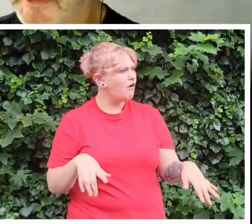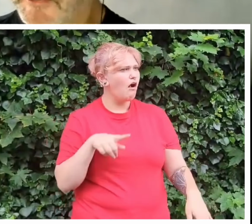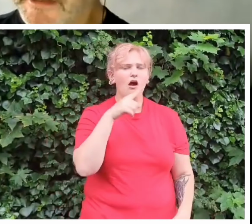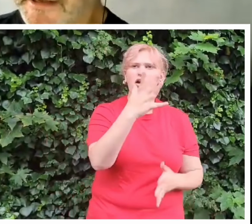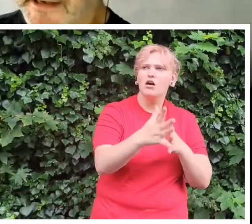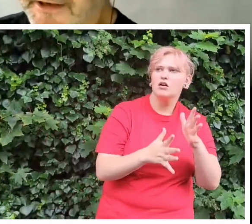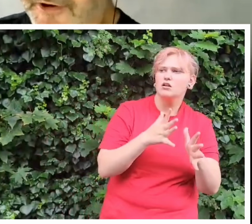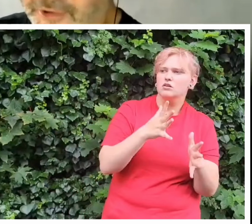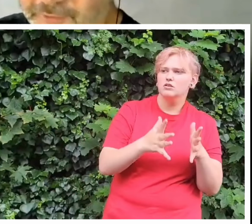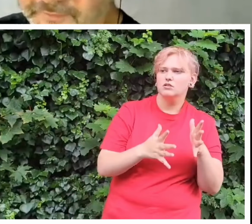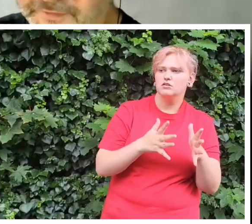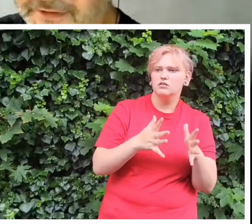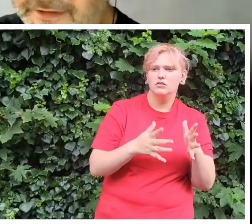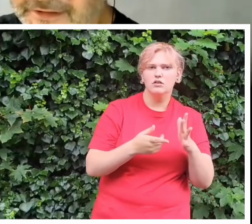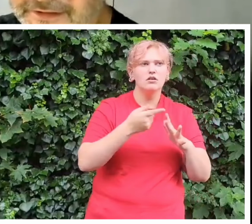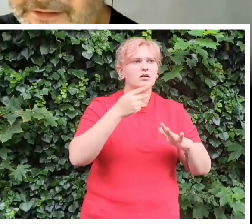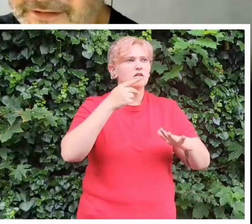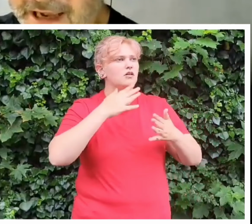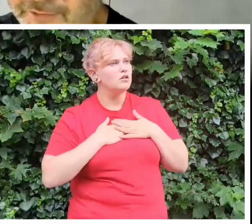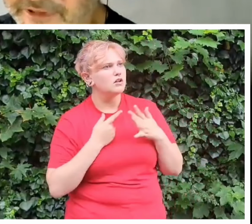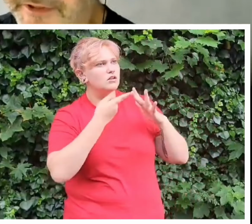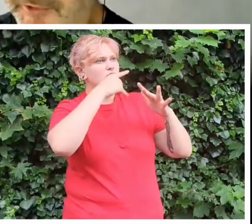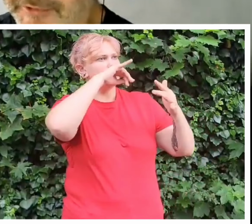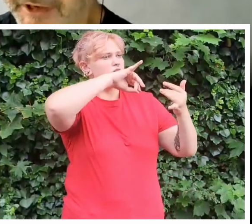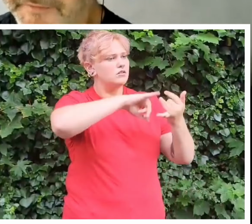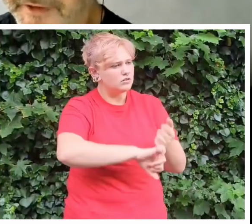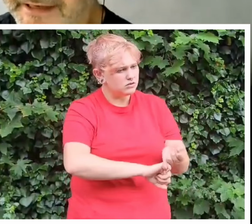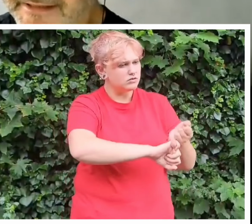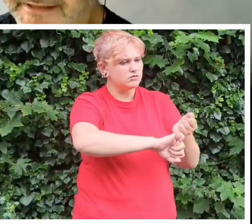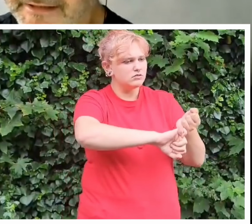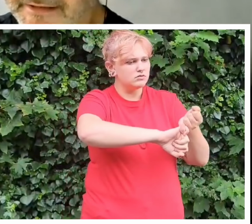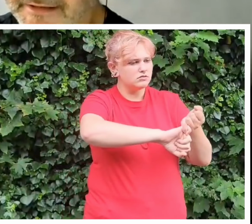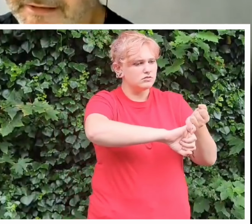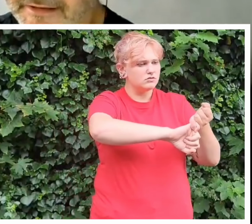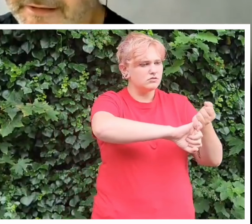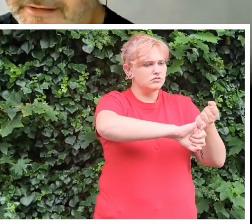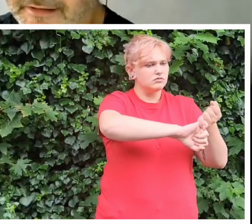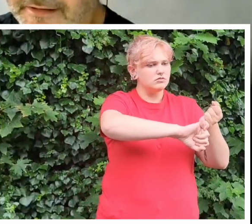you're signing of Our Song Love